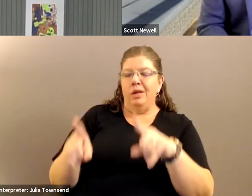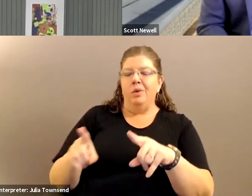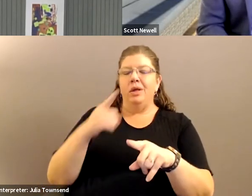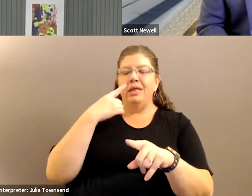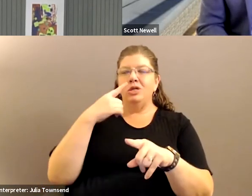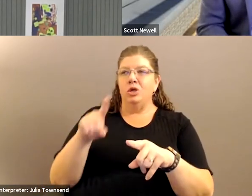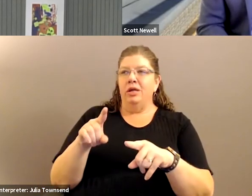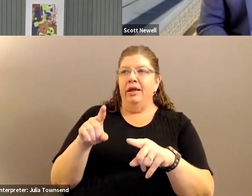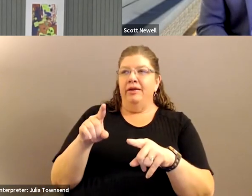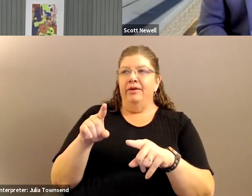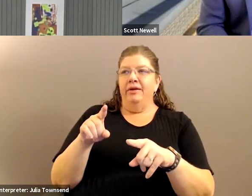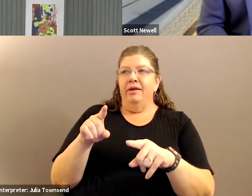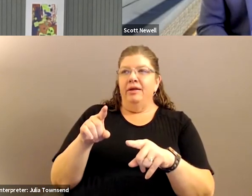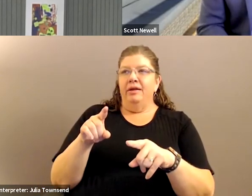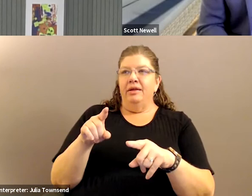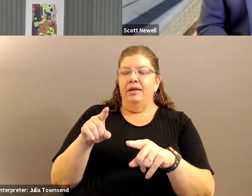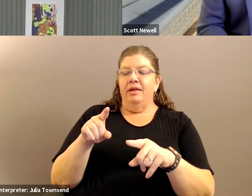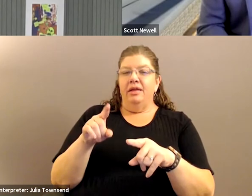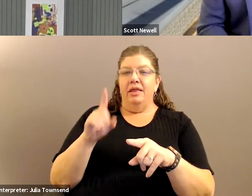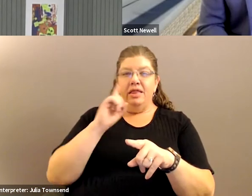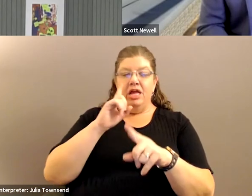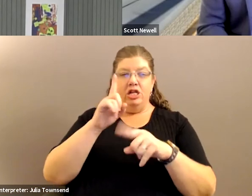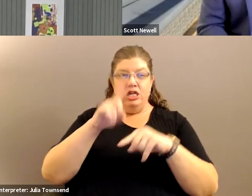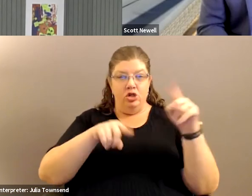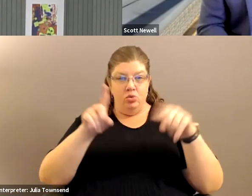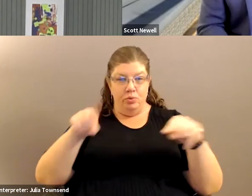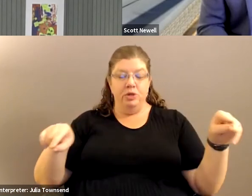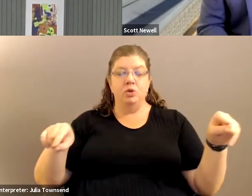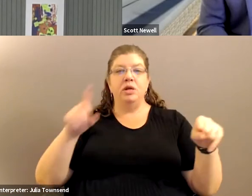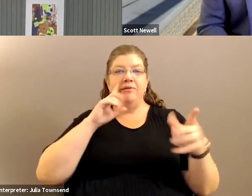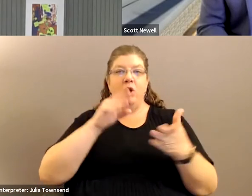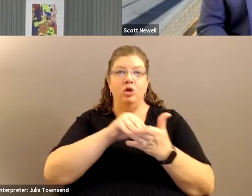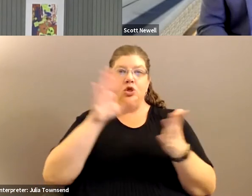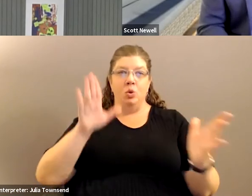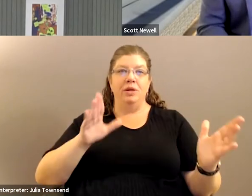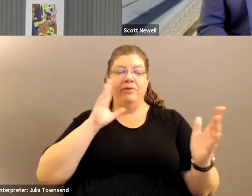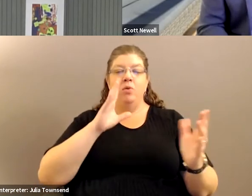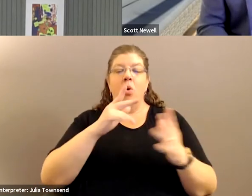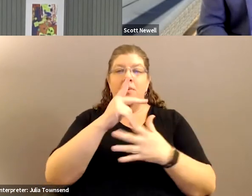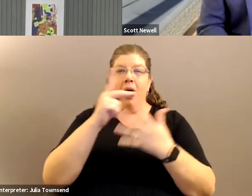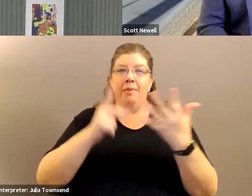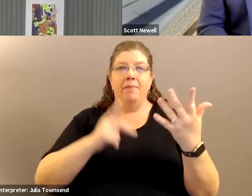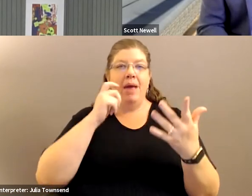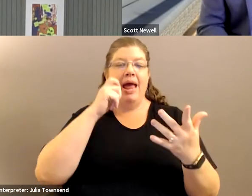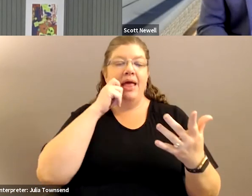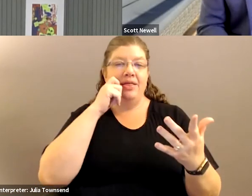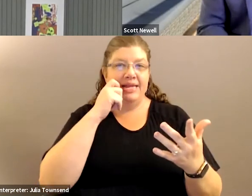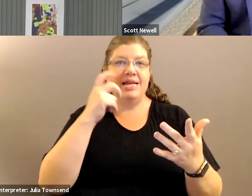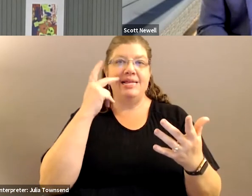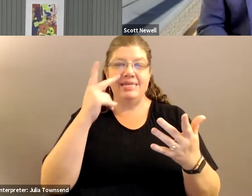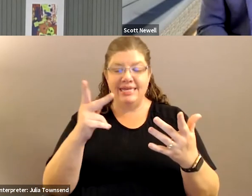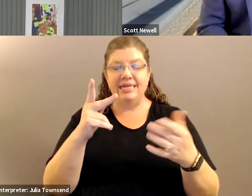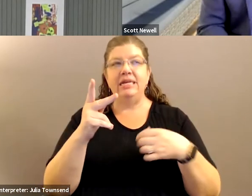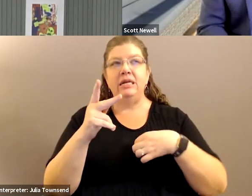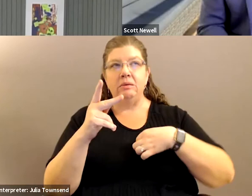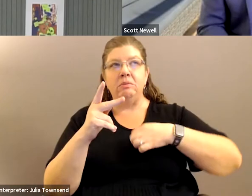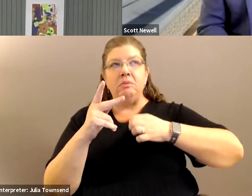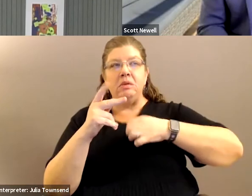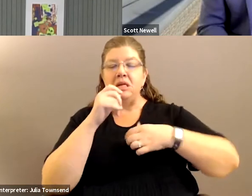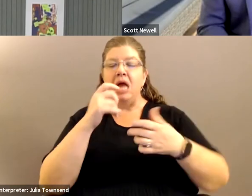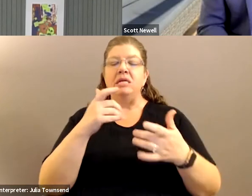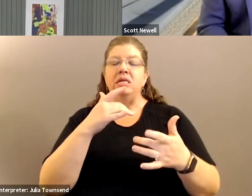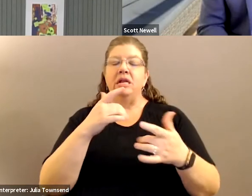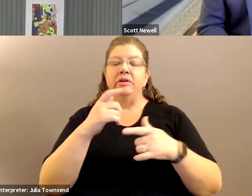of how um the distribution of our students are in terms of population by ethnicity i see that it's not really varying too